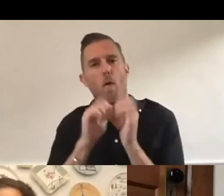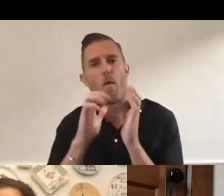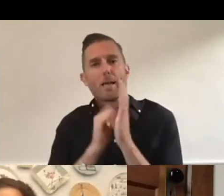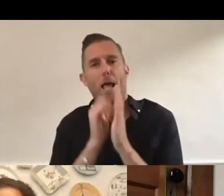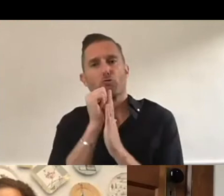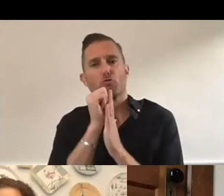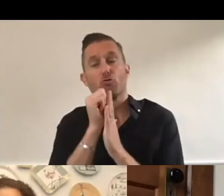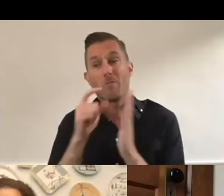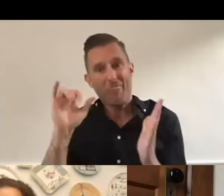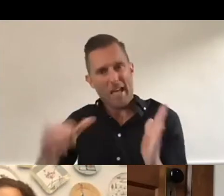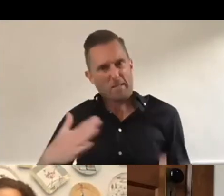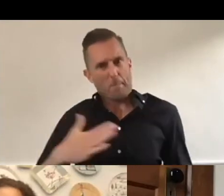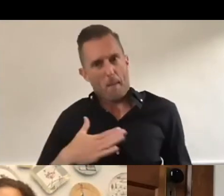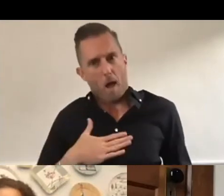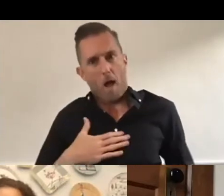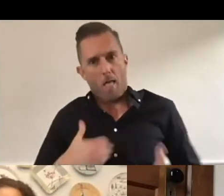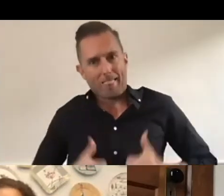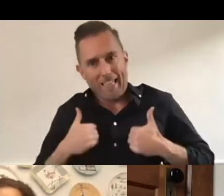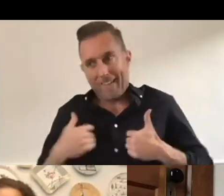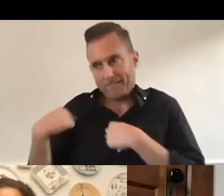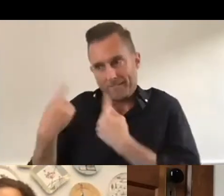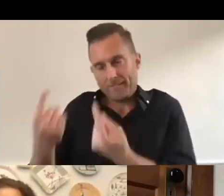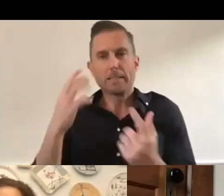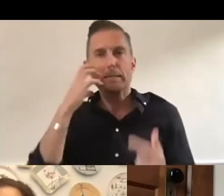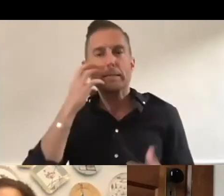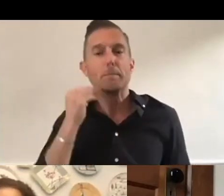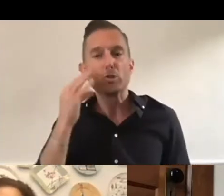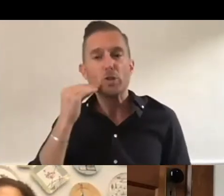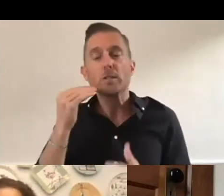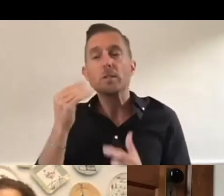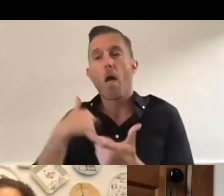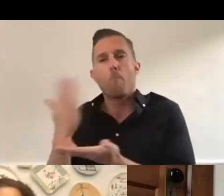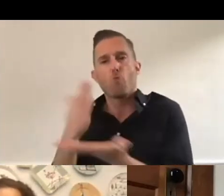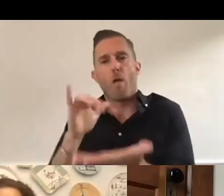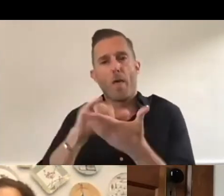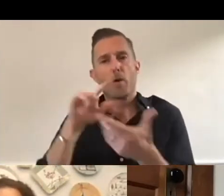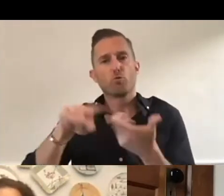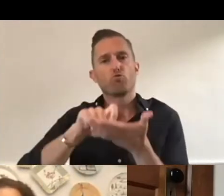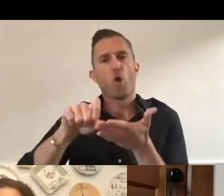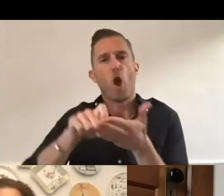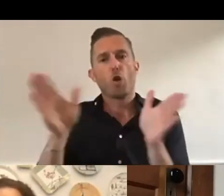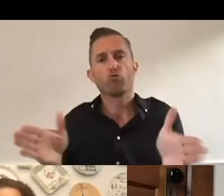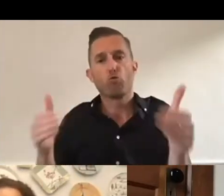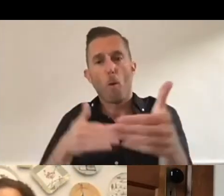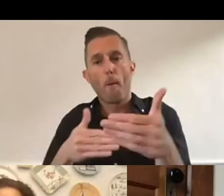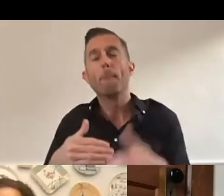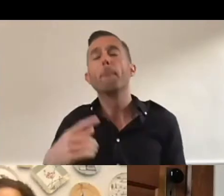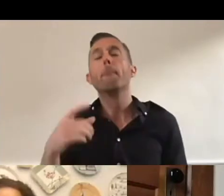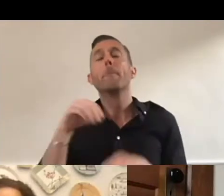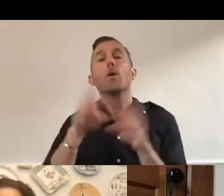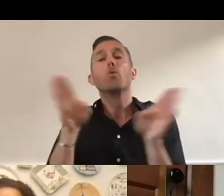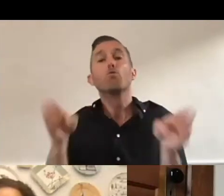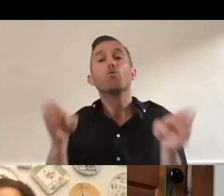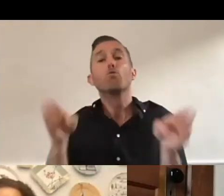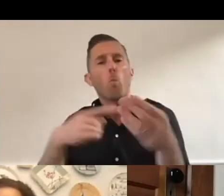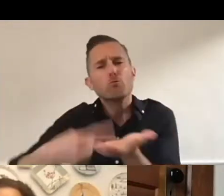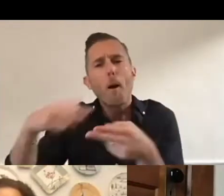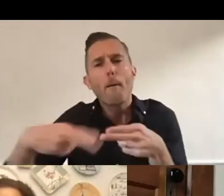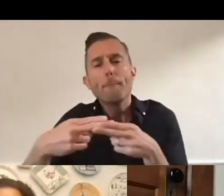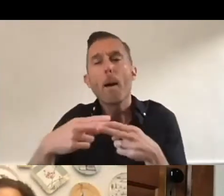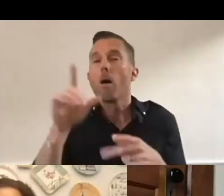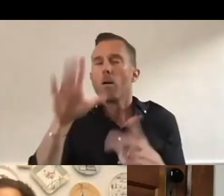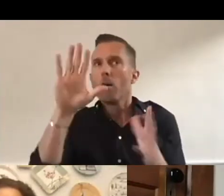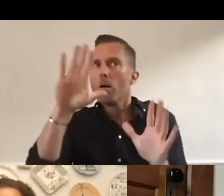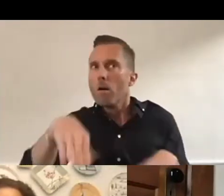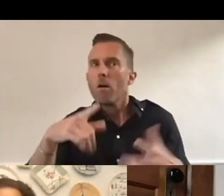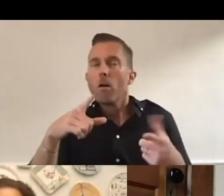lived experience. And it was born of a conversation from the writer's room where people were talking about treatment in terms of bravery